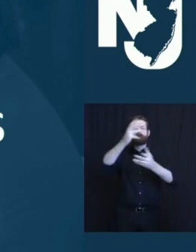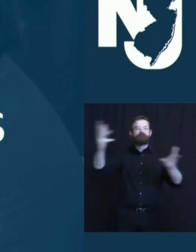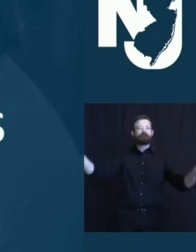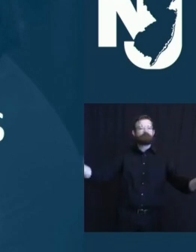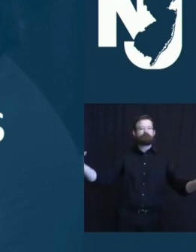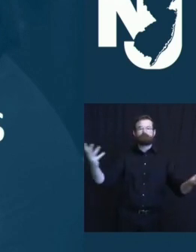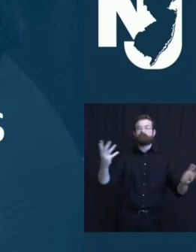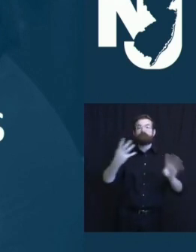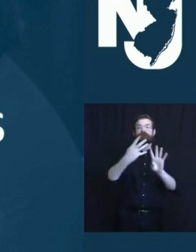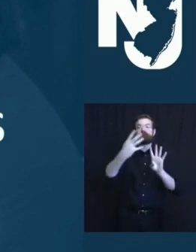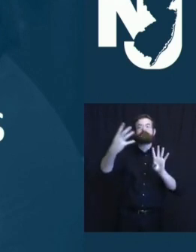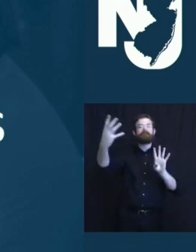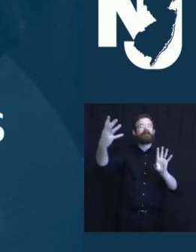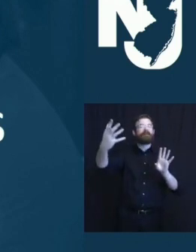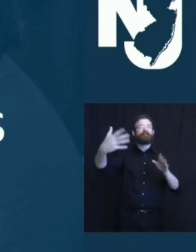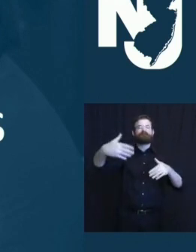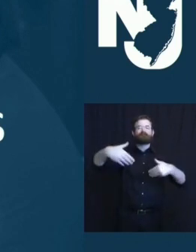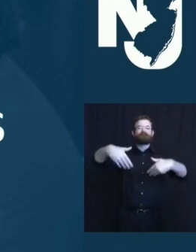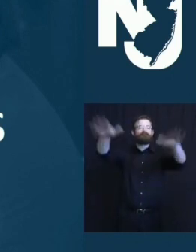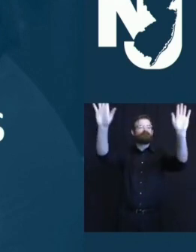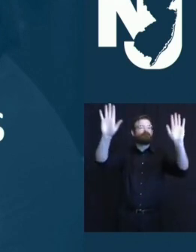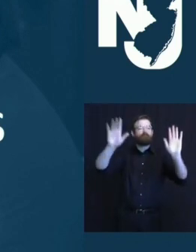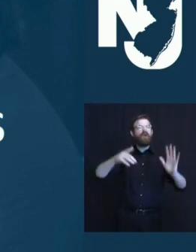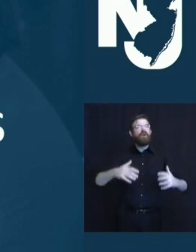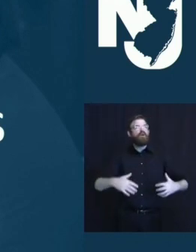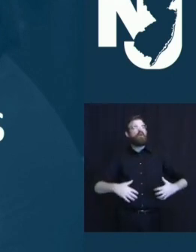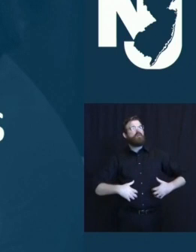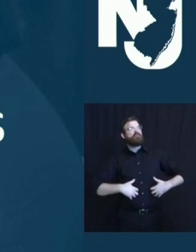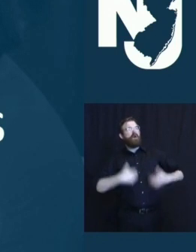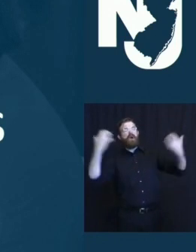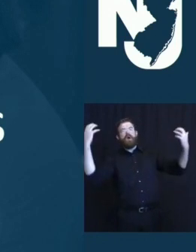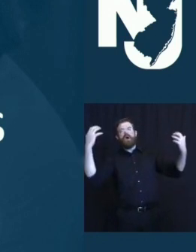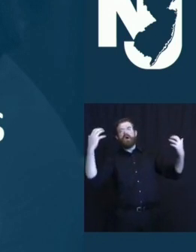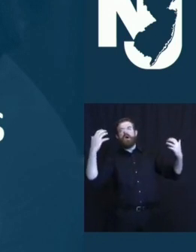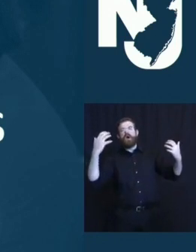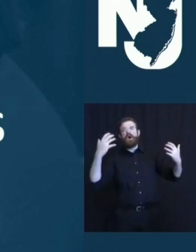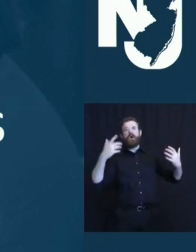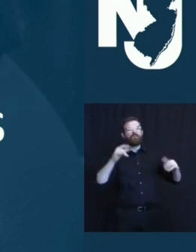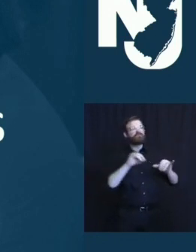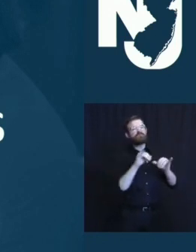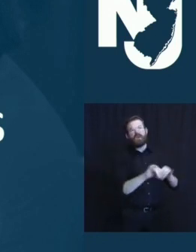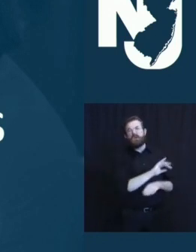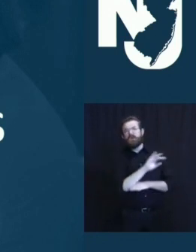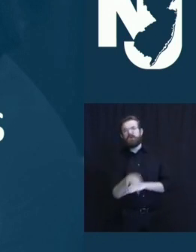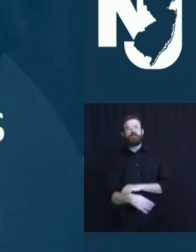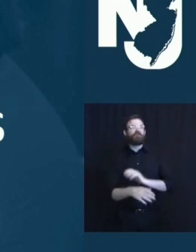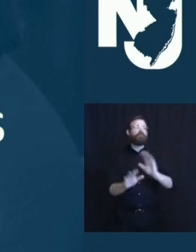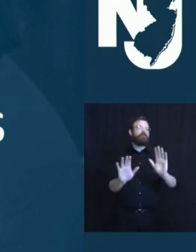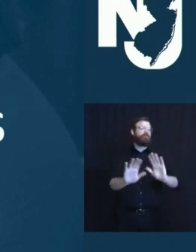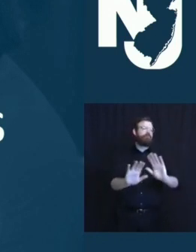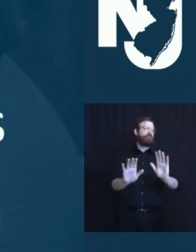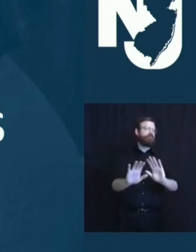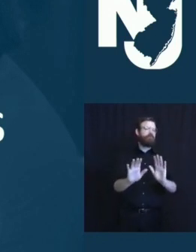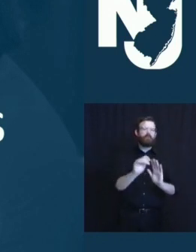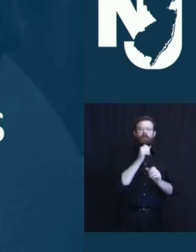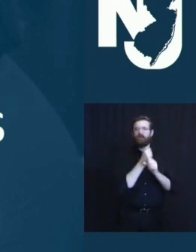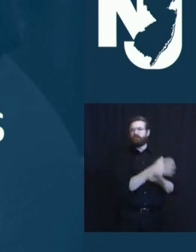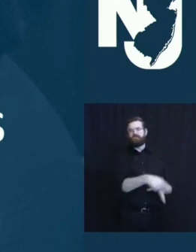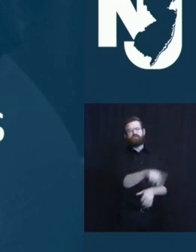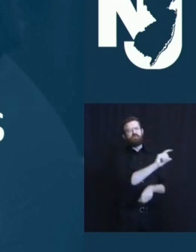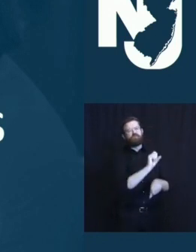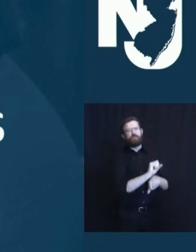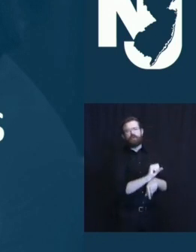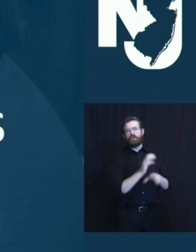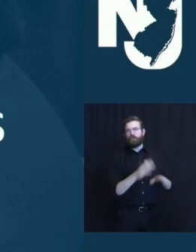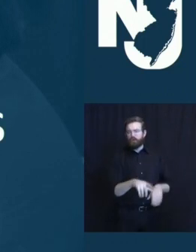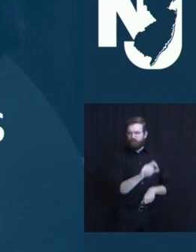hardworking MVC employees who are doing their jobs. They are our neighbors and fellow New Jerseyans. Again, we know